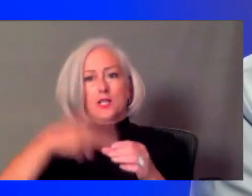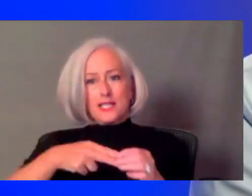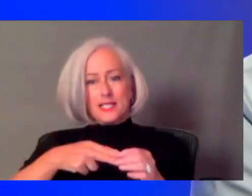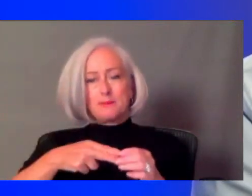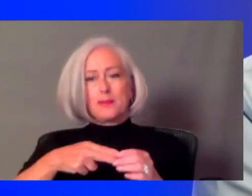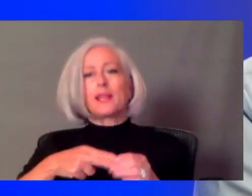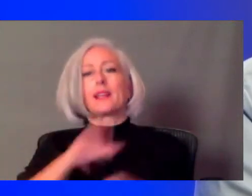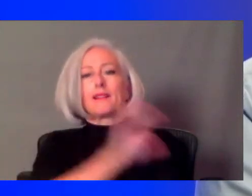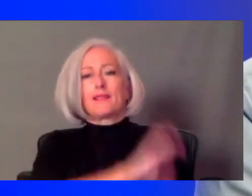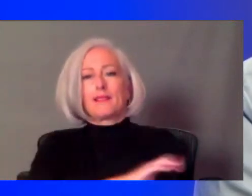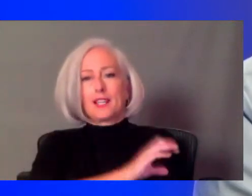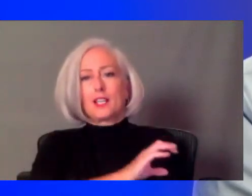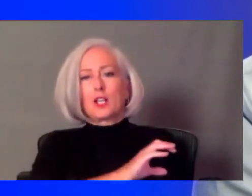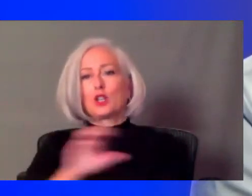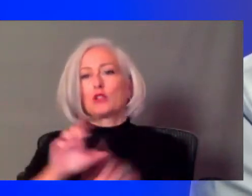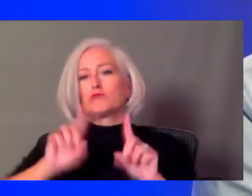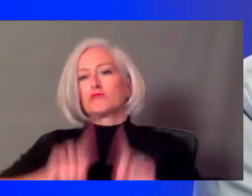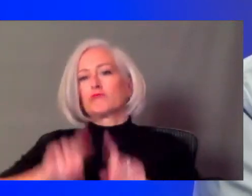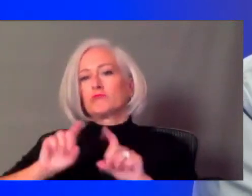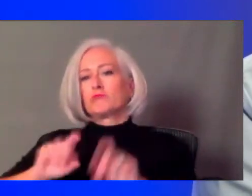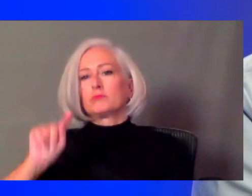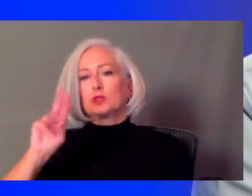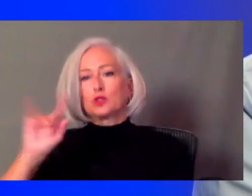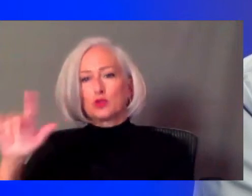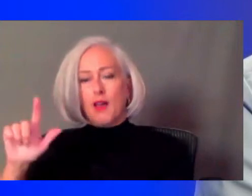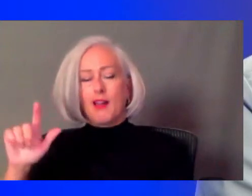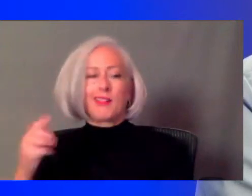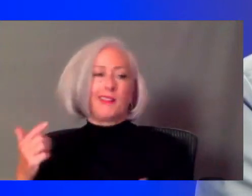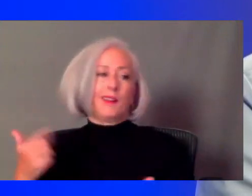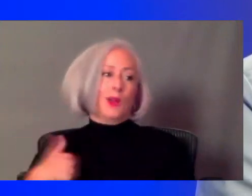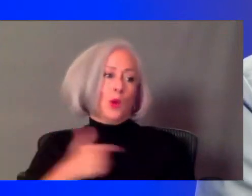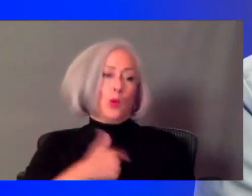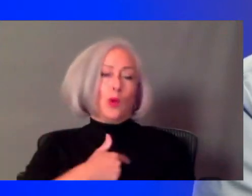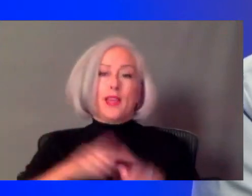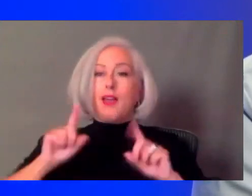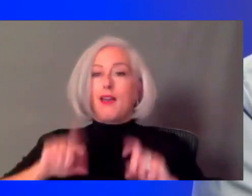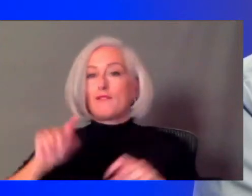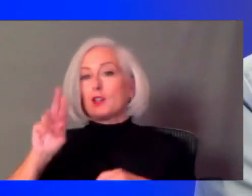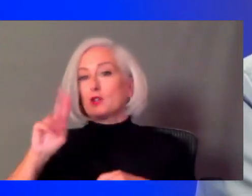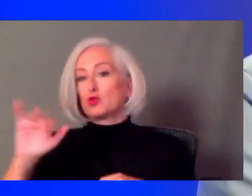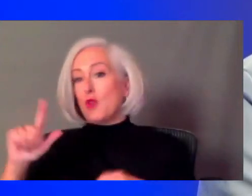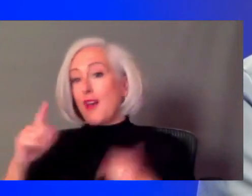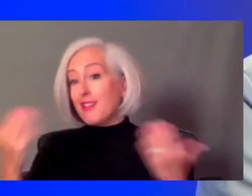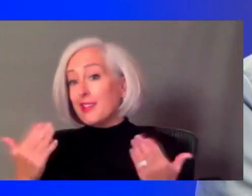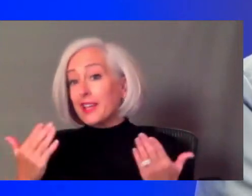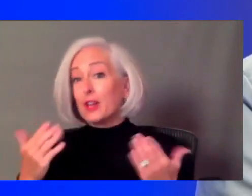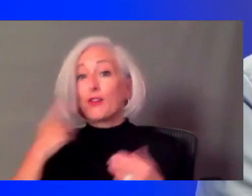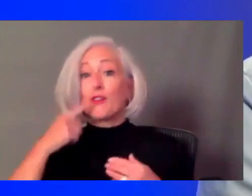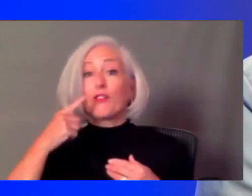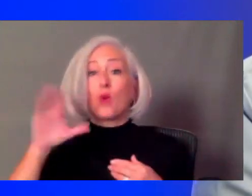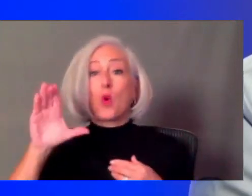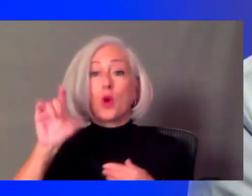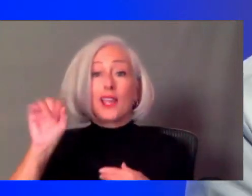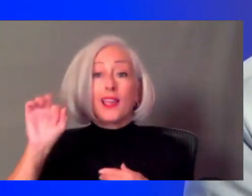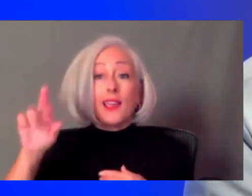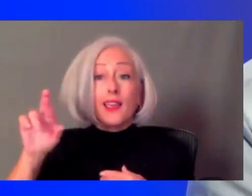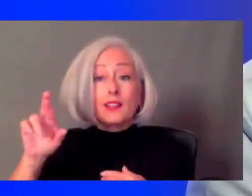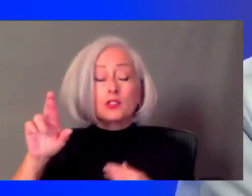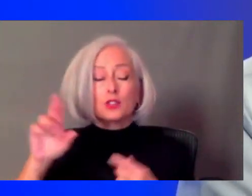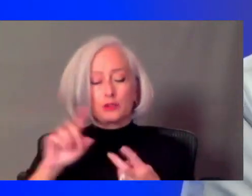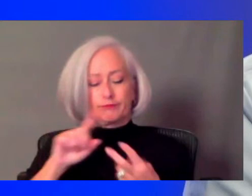new treatments available to our patients. I'm amazed every day when I talk to our participants in our studies,